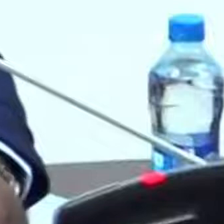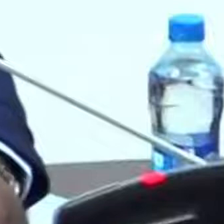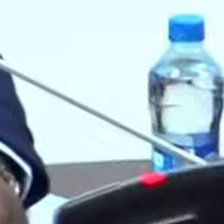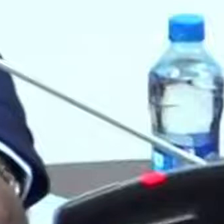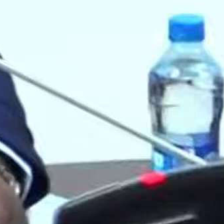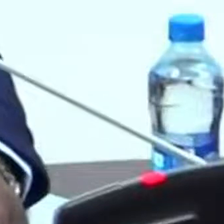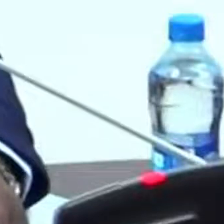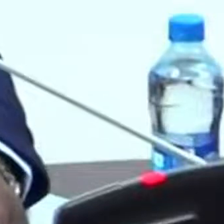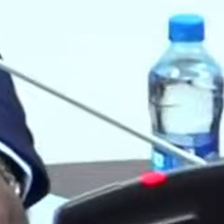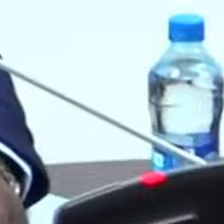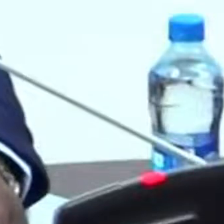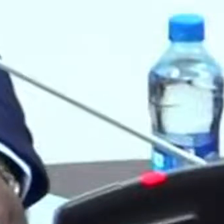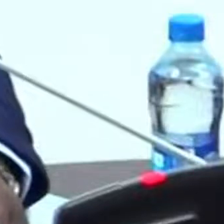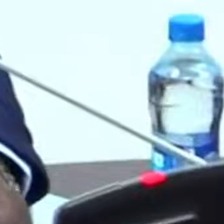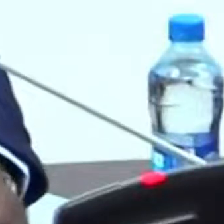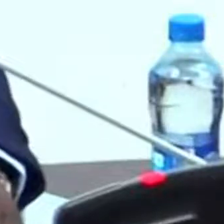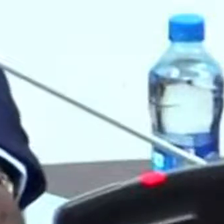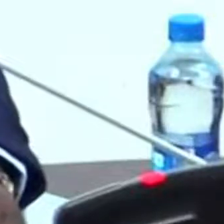morning and welcome.